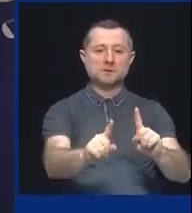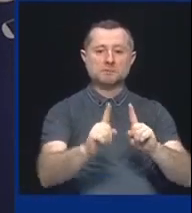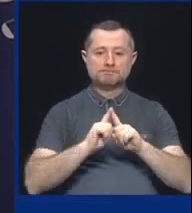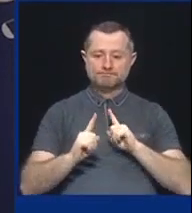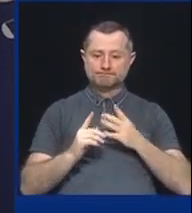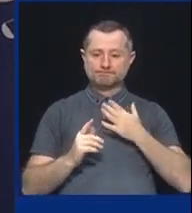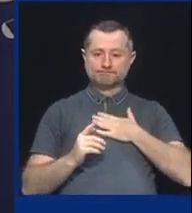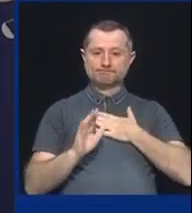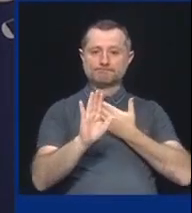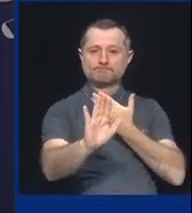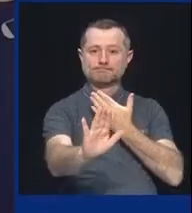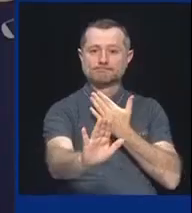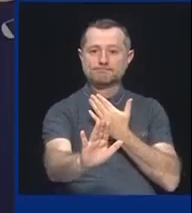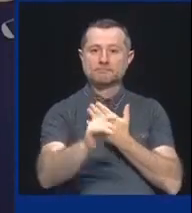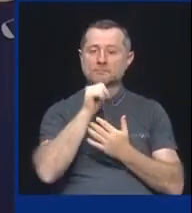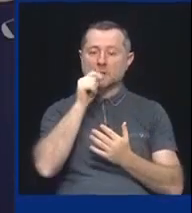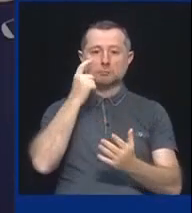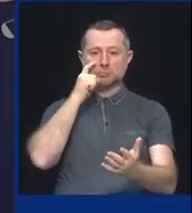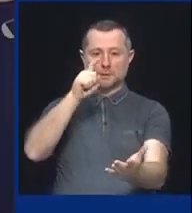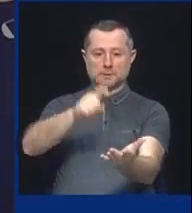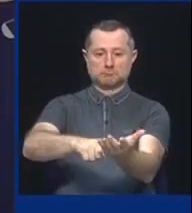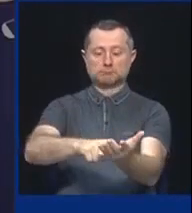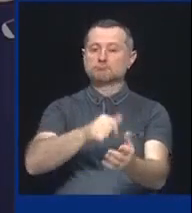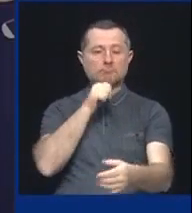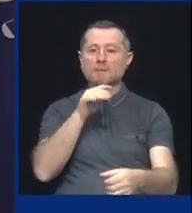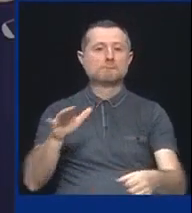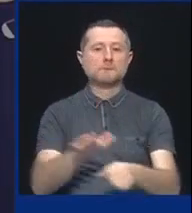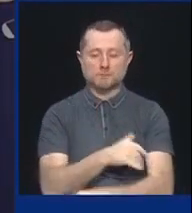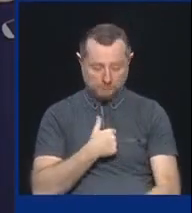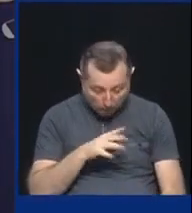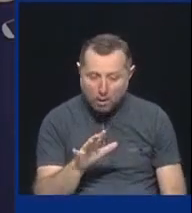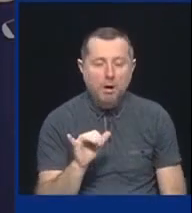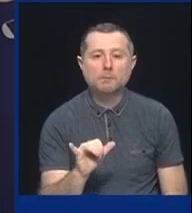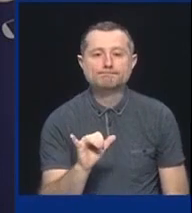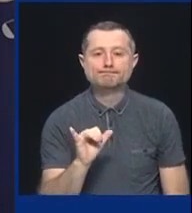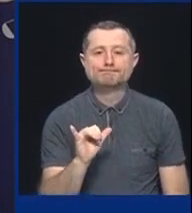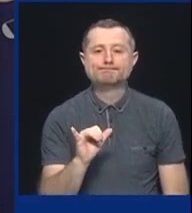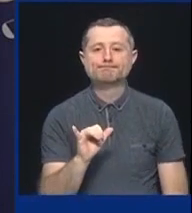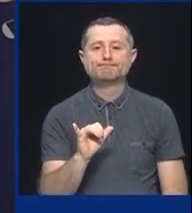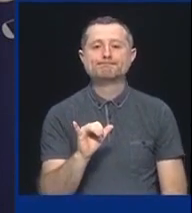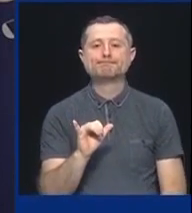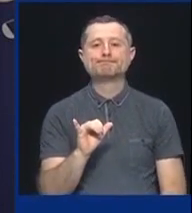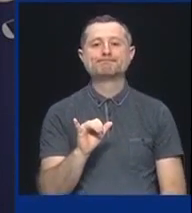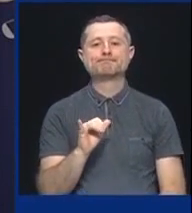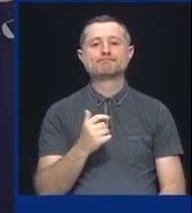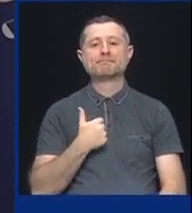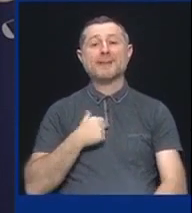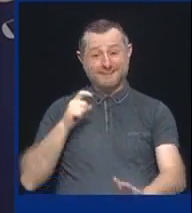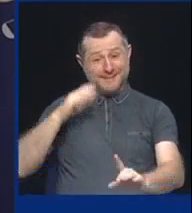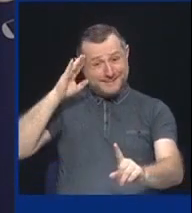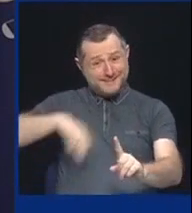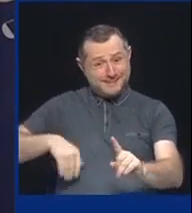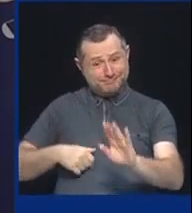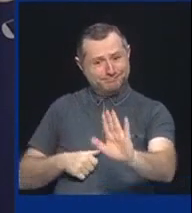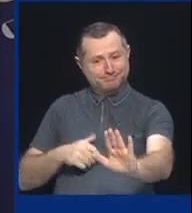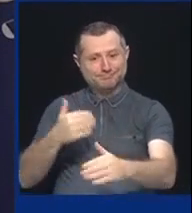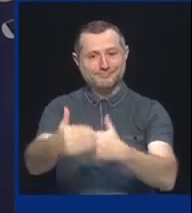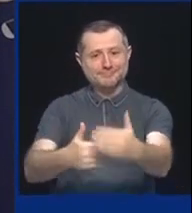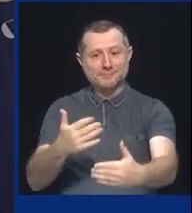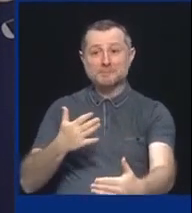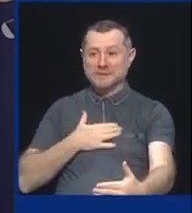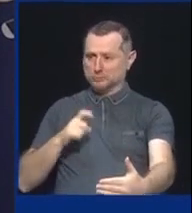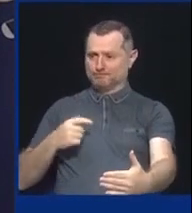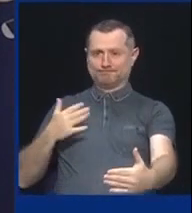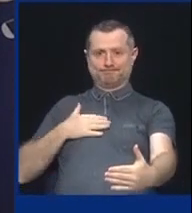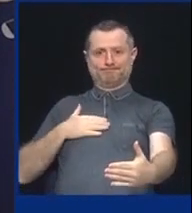fully appreciate. And I should have. No excuses. The report